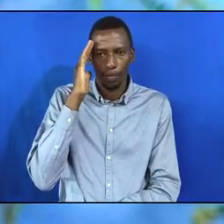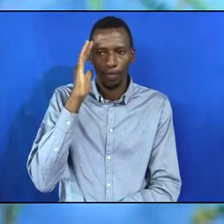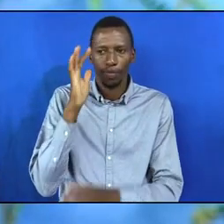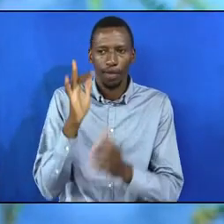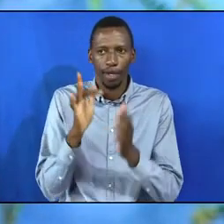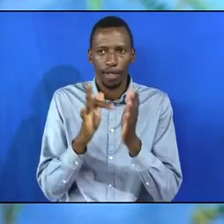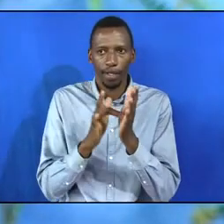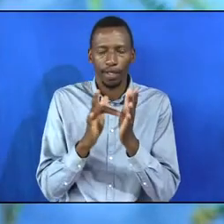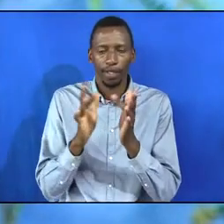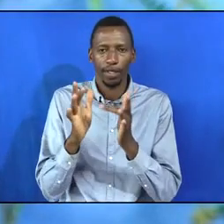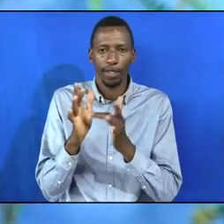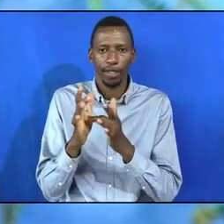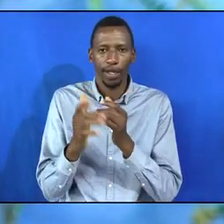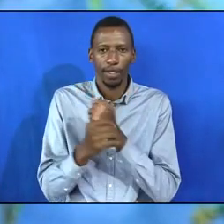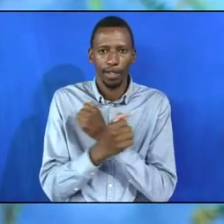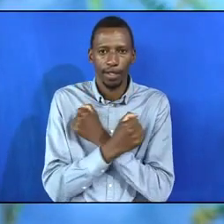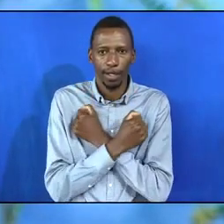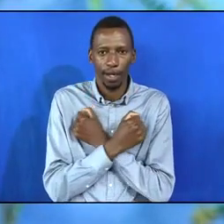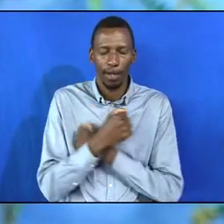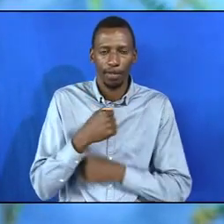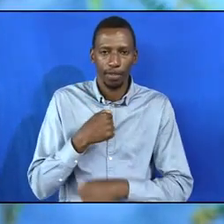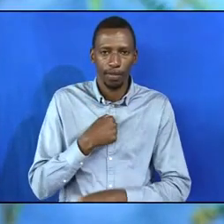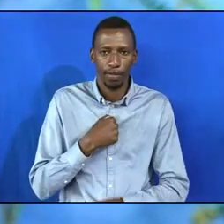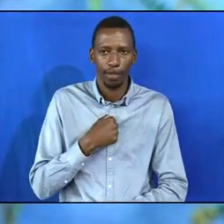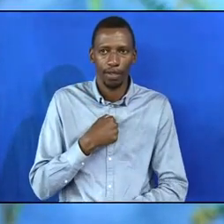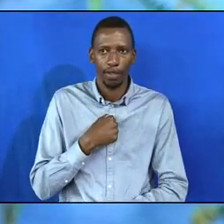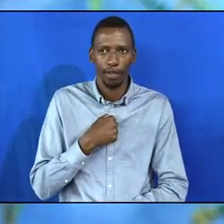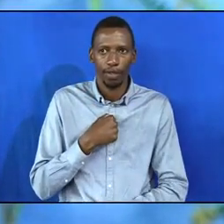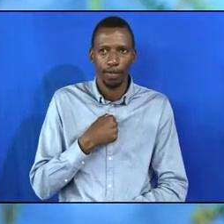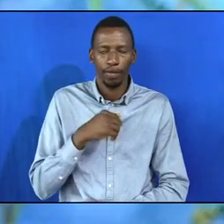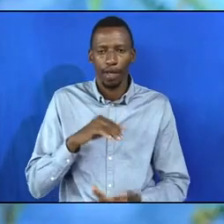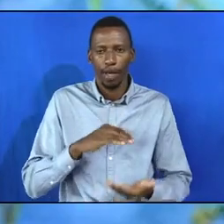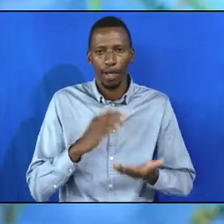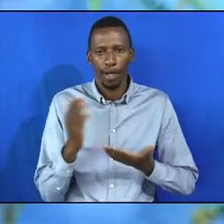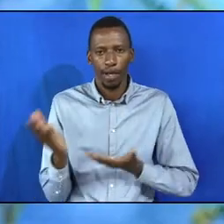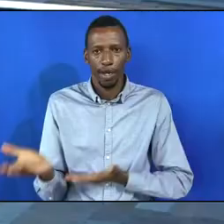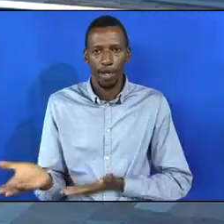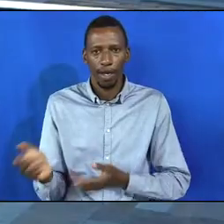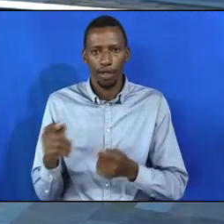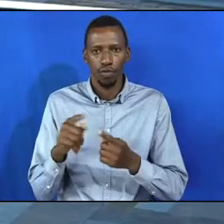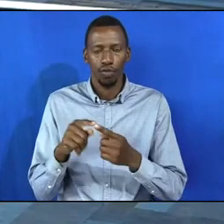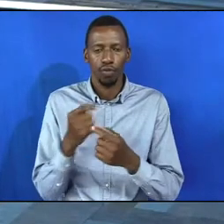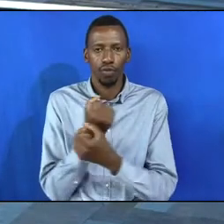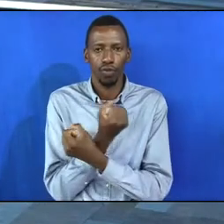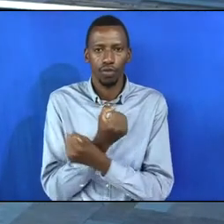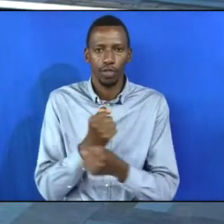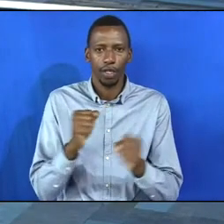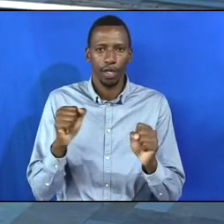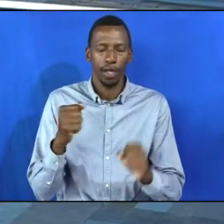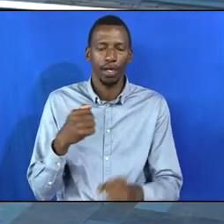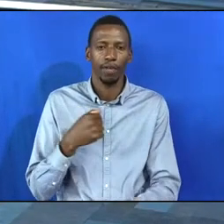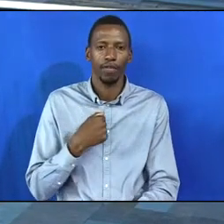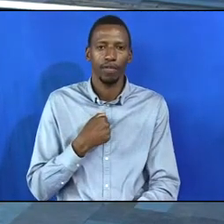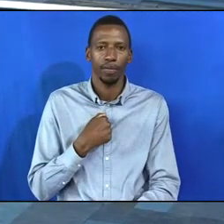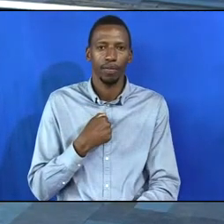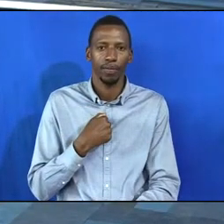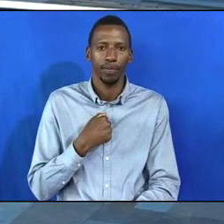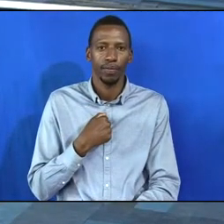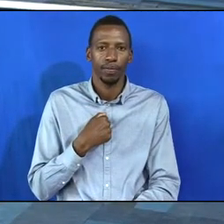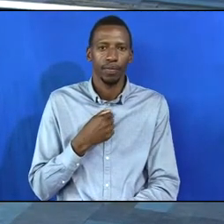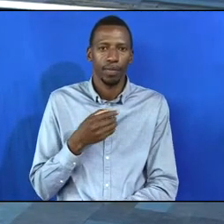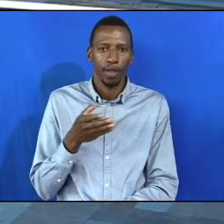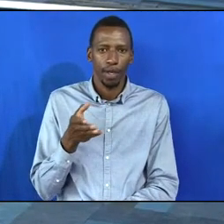know. Jesus loves me, died to save me,